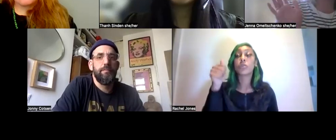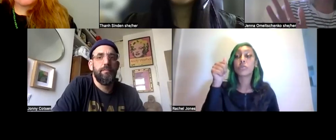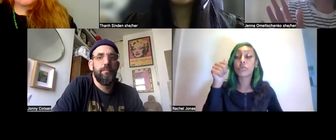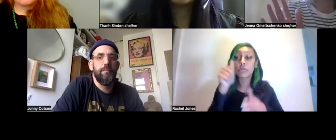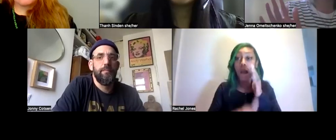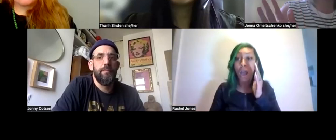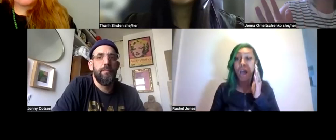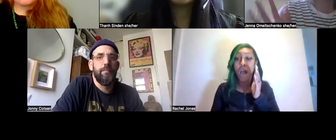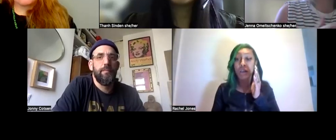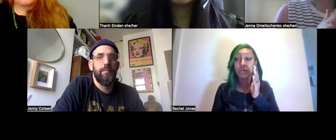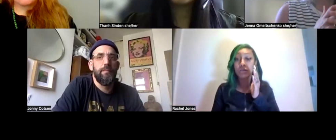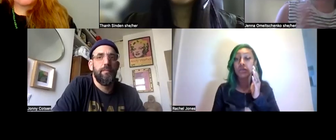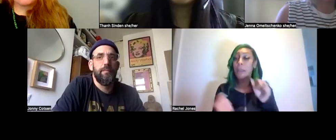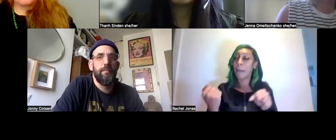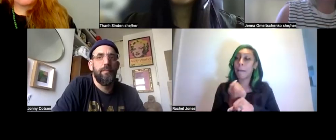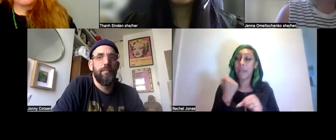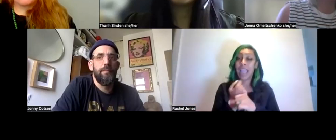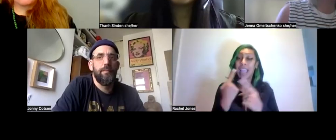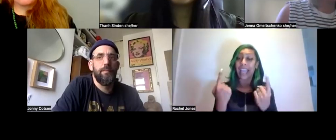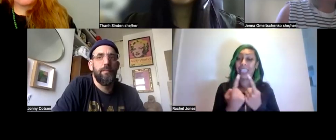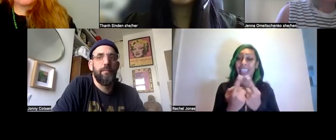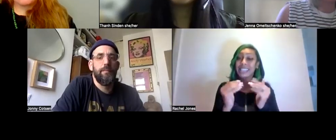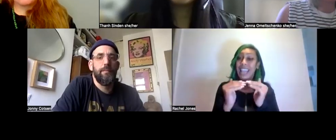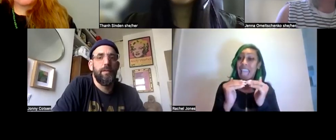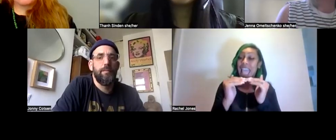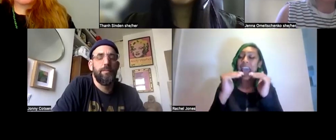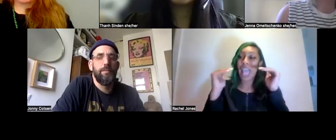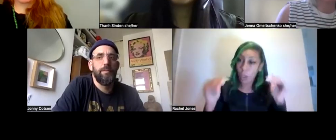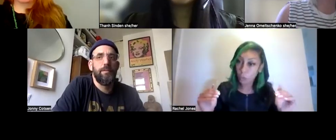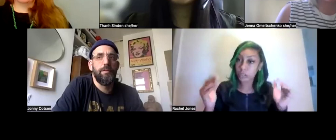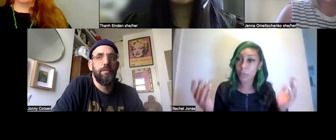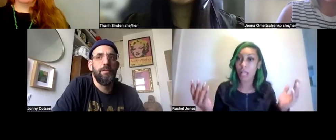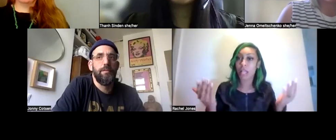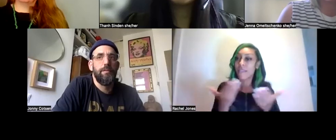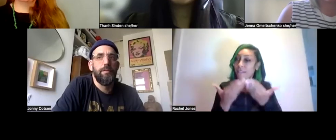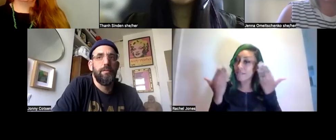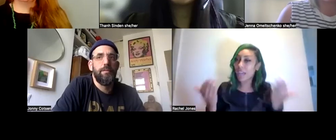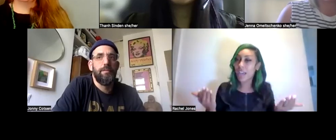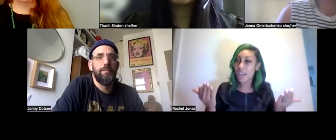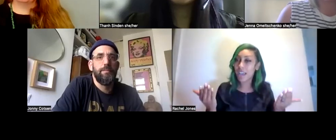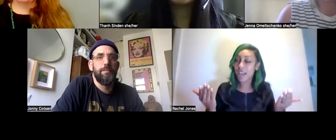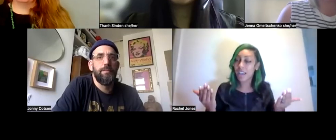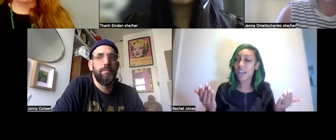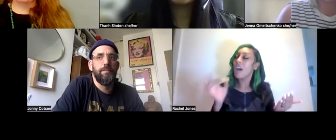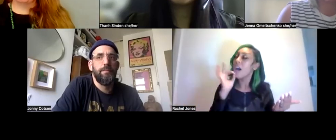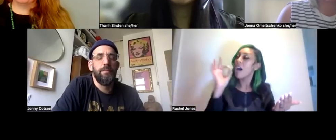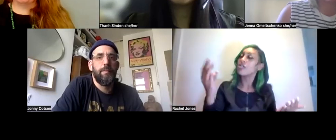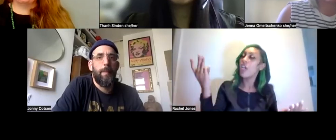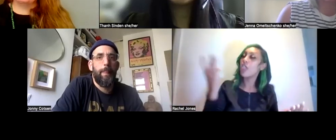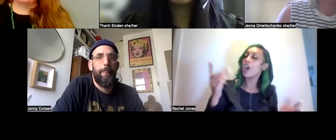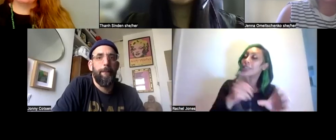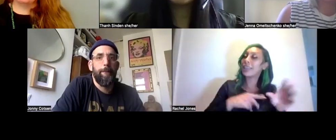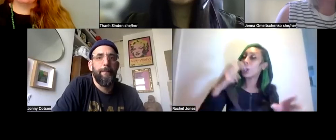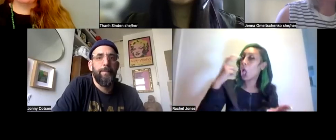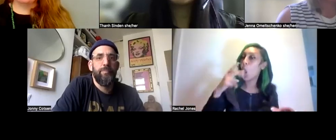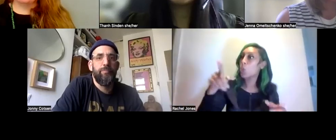when you start to make things more equitable, and when you start to ask that 13-year-old in Sunderland what a National Theatre